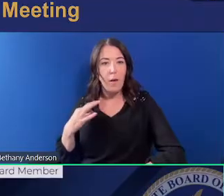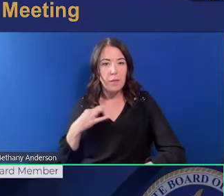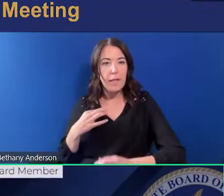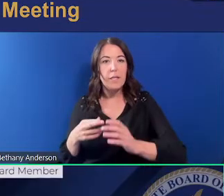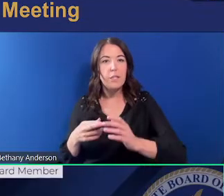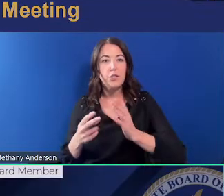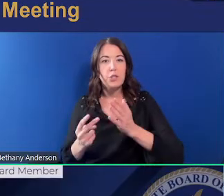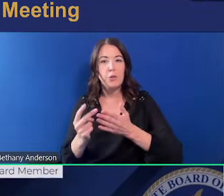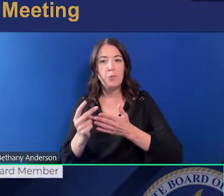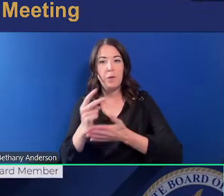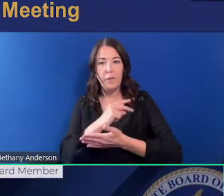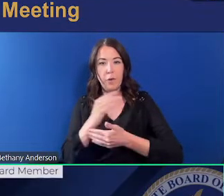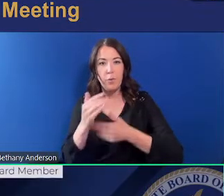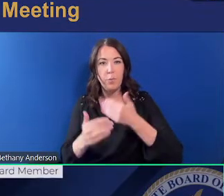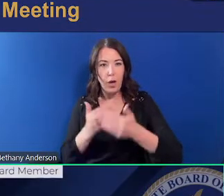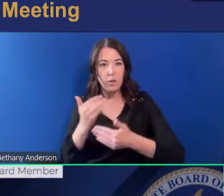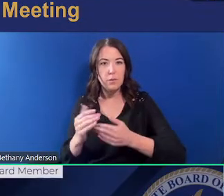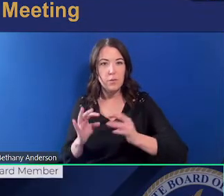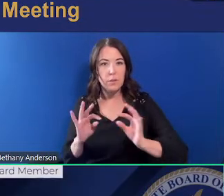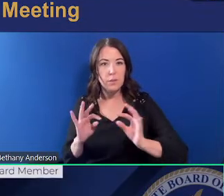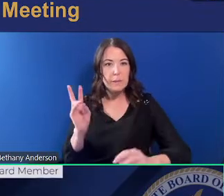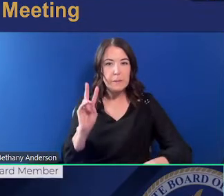We've